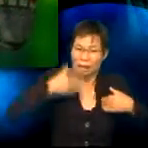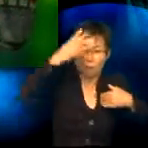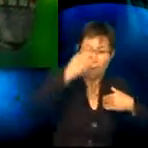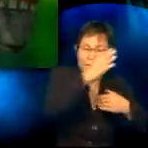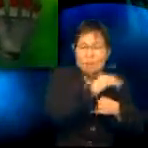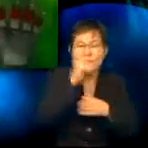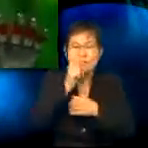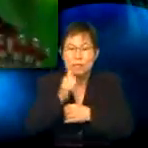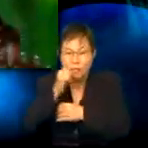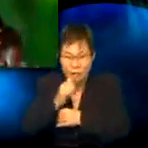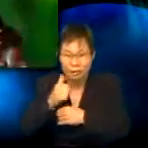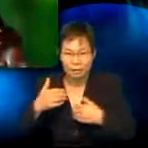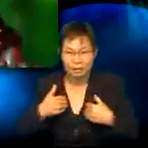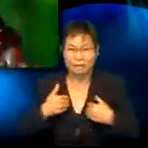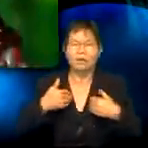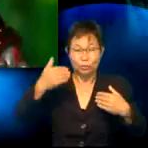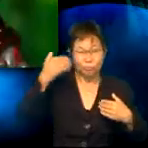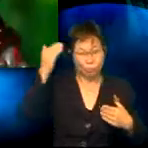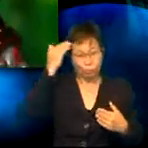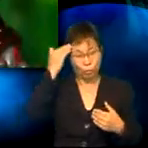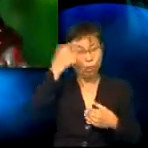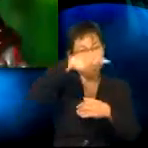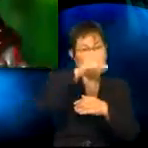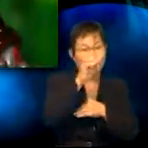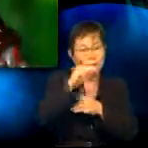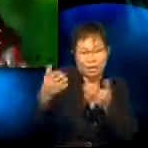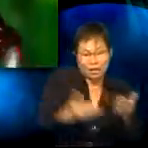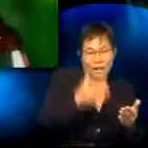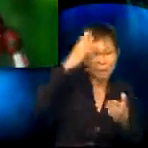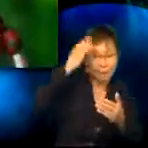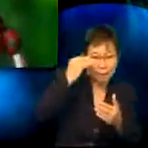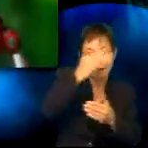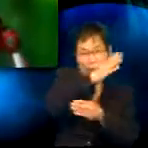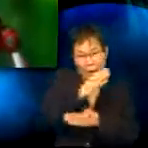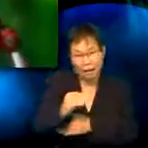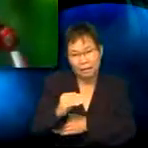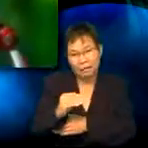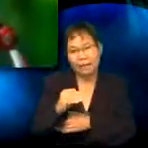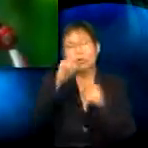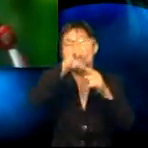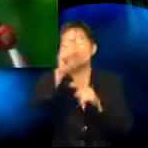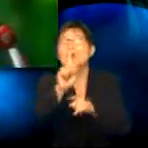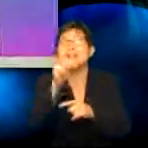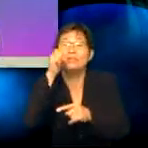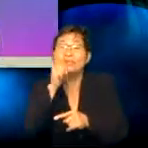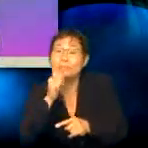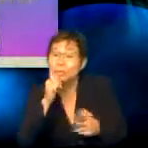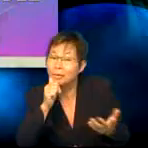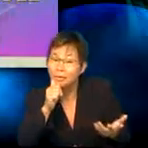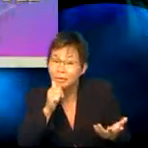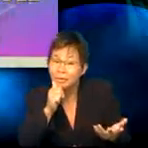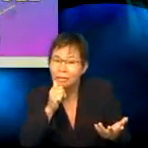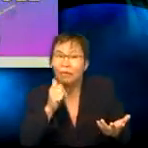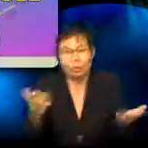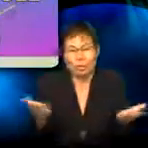gametes. We know that pollen grains carry the male gamete. So, where is the female? Well, it